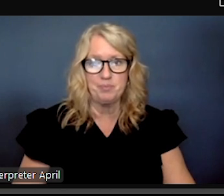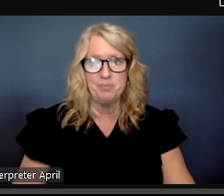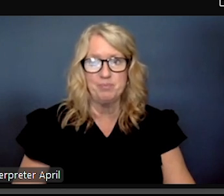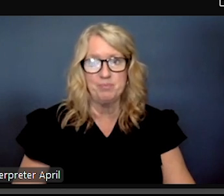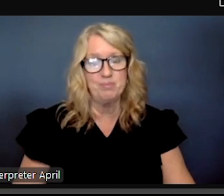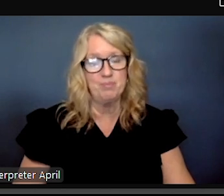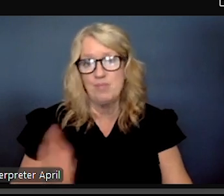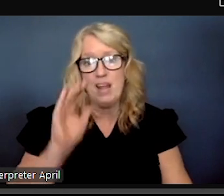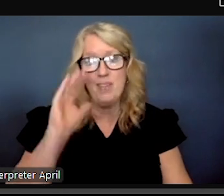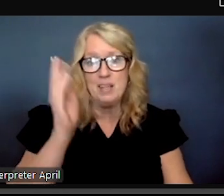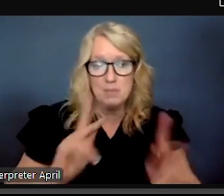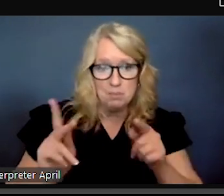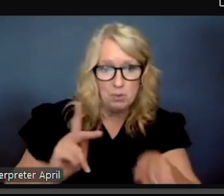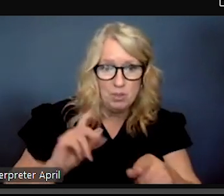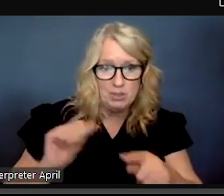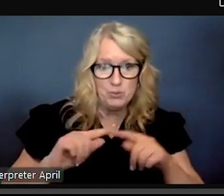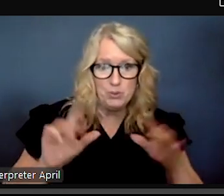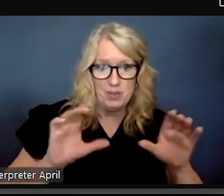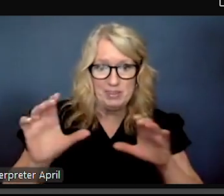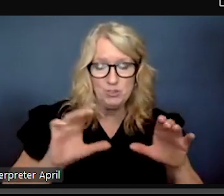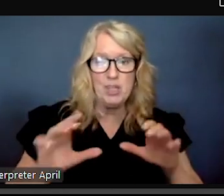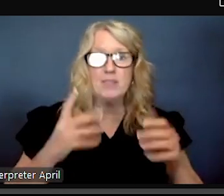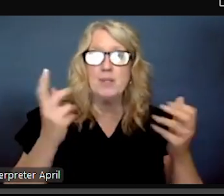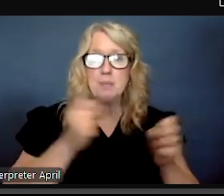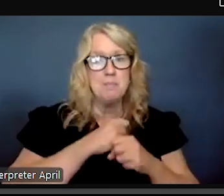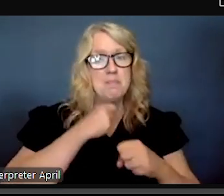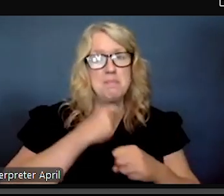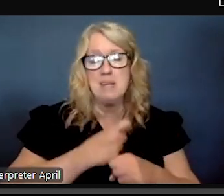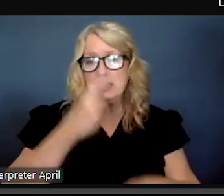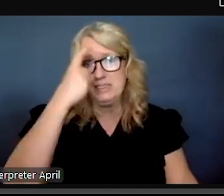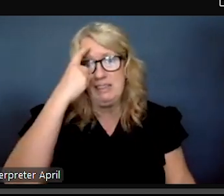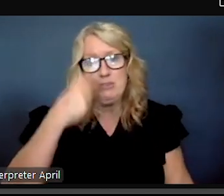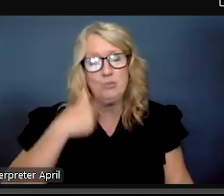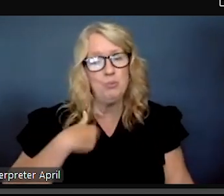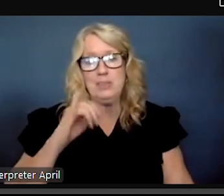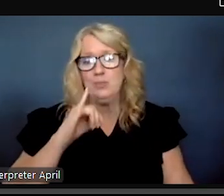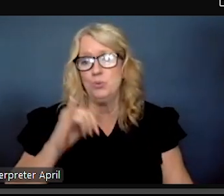to resonate with folks in the chat. It certainly makes a ton of sense to me.